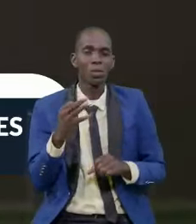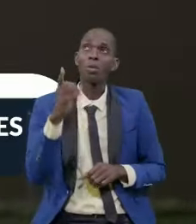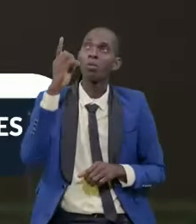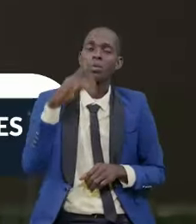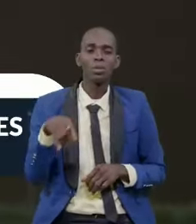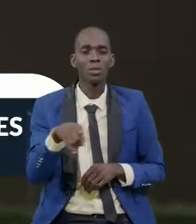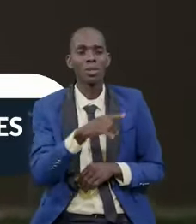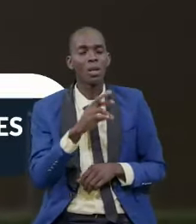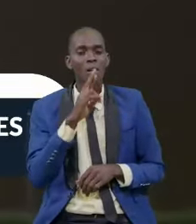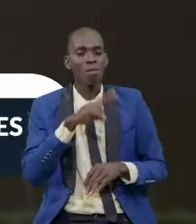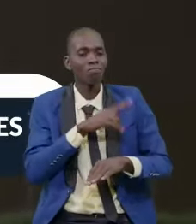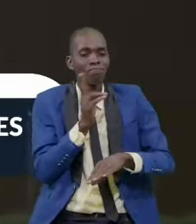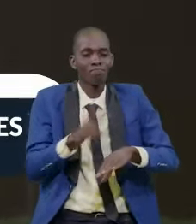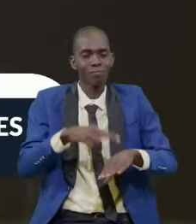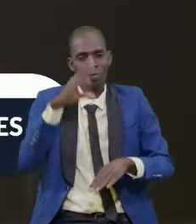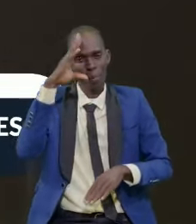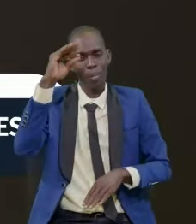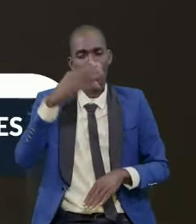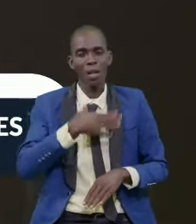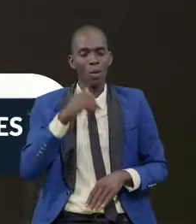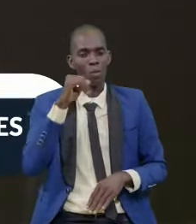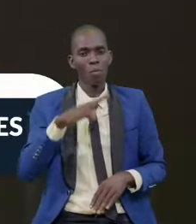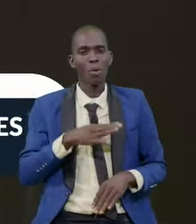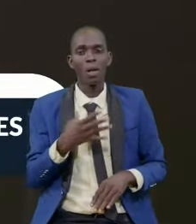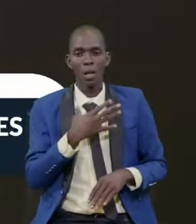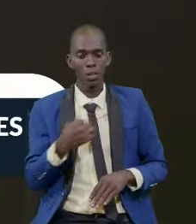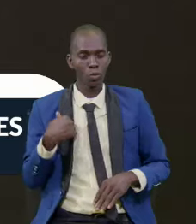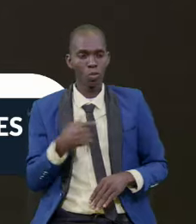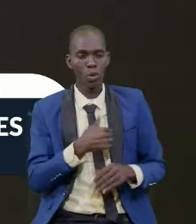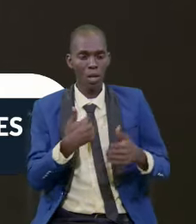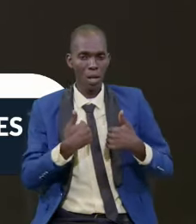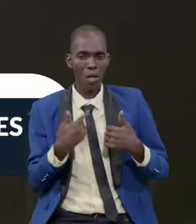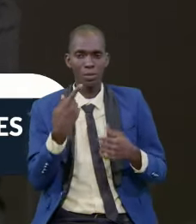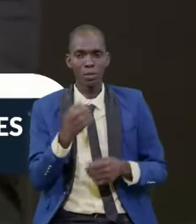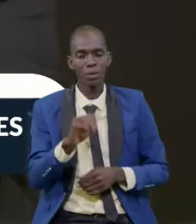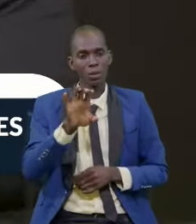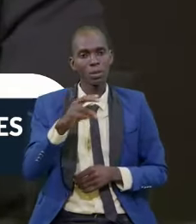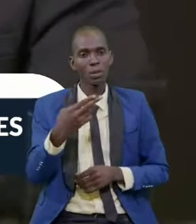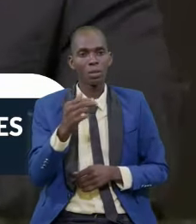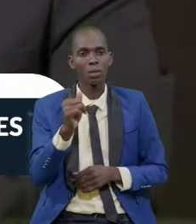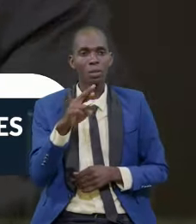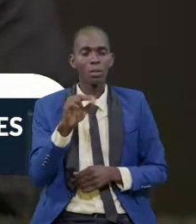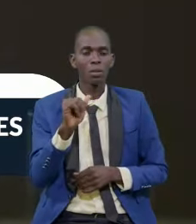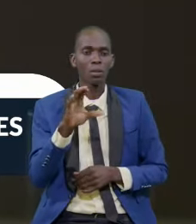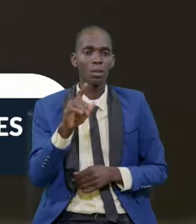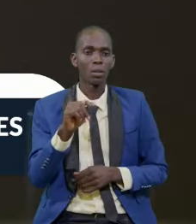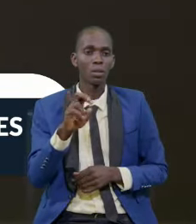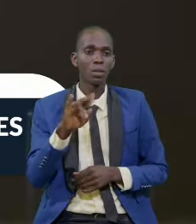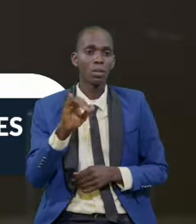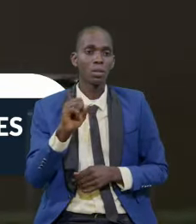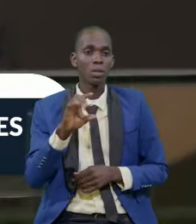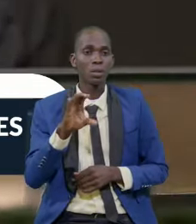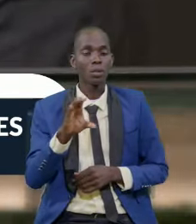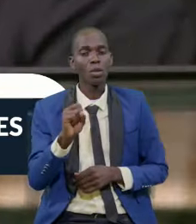and women, and we have the characteristics of man's tongue without conversion to